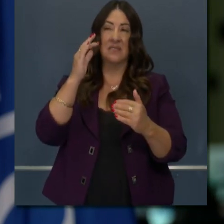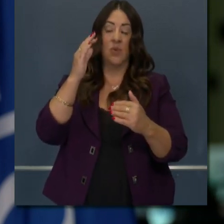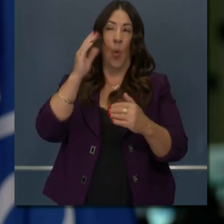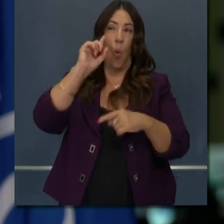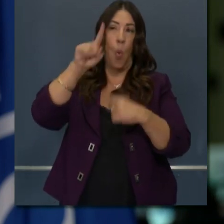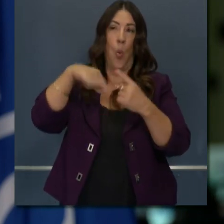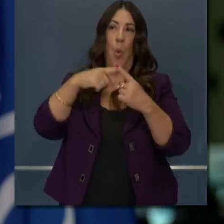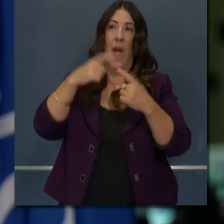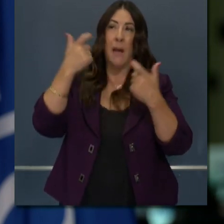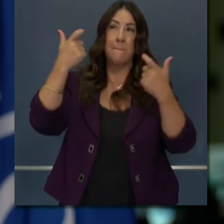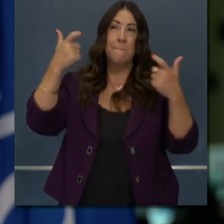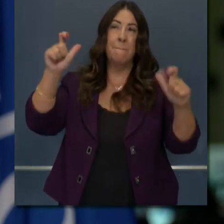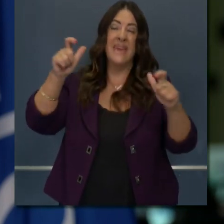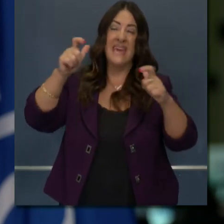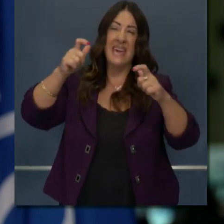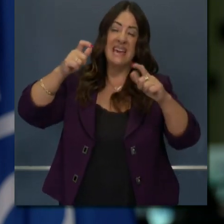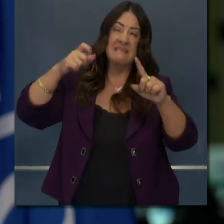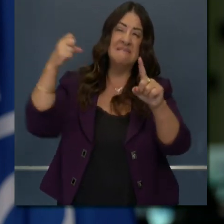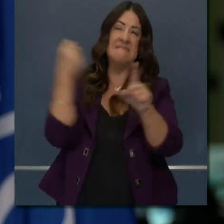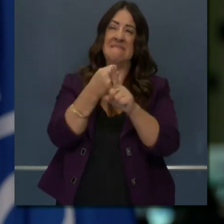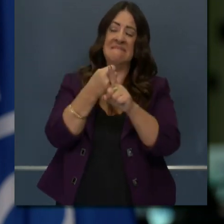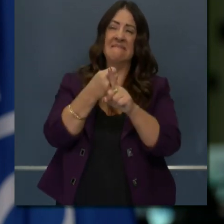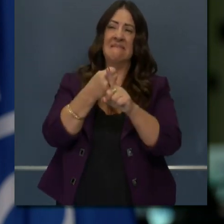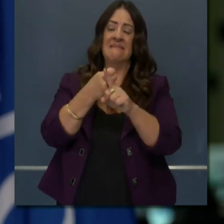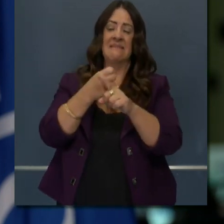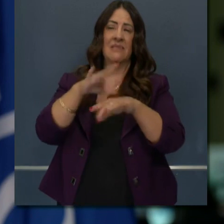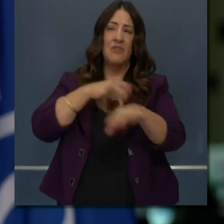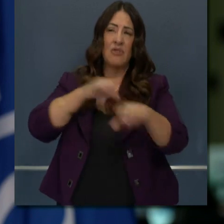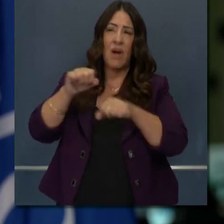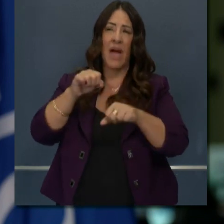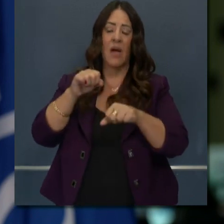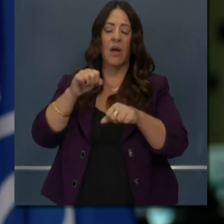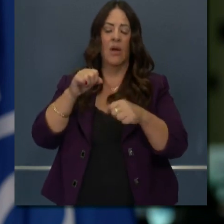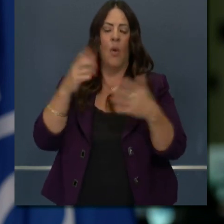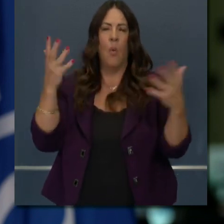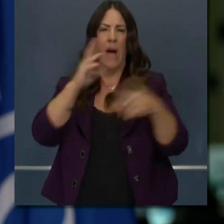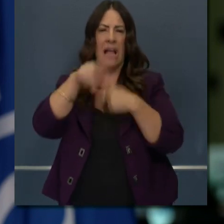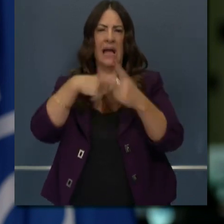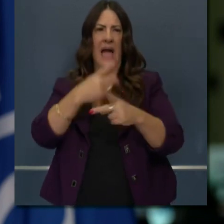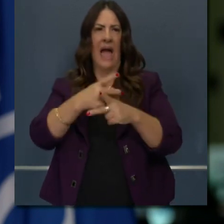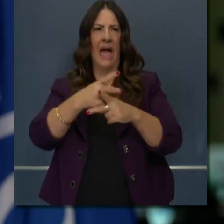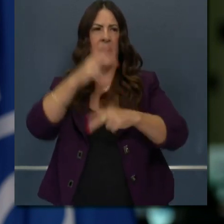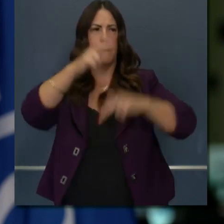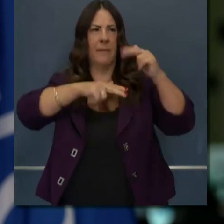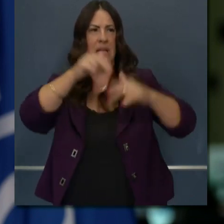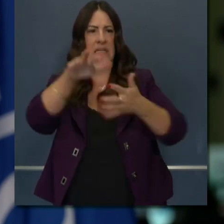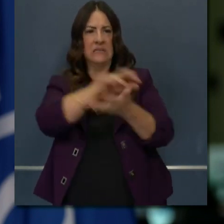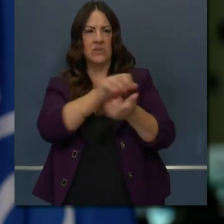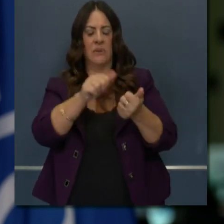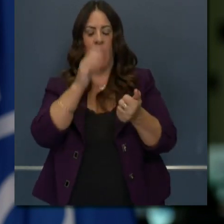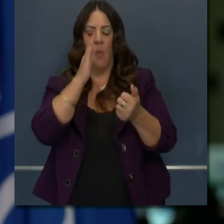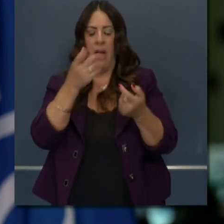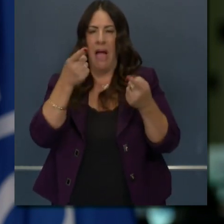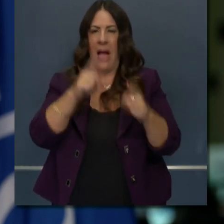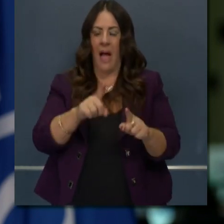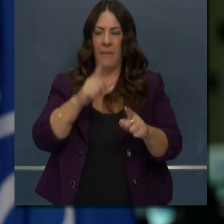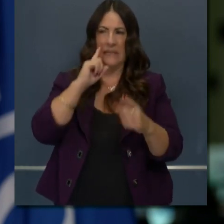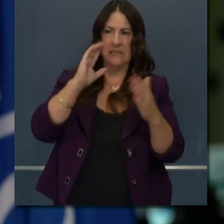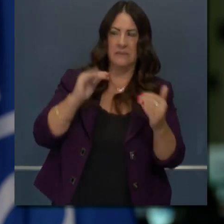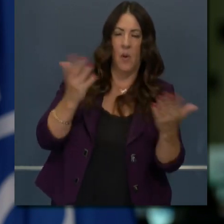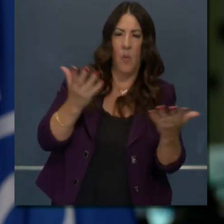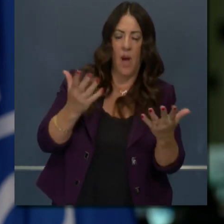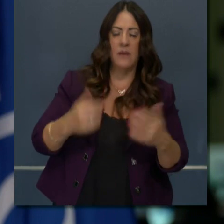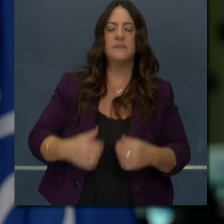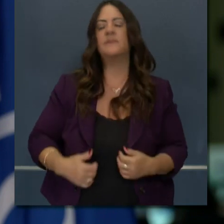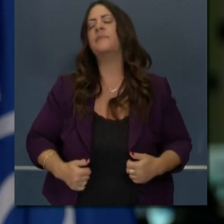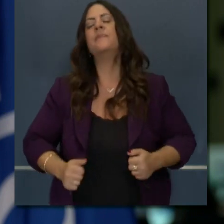you expand on that? Structural damage, I'll just say a little bit, but maybe I can invite one of our other partners to talk about where